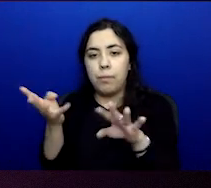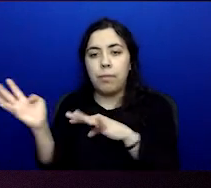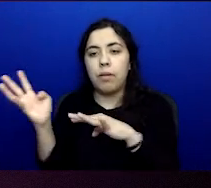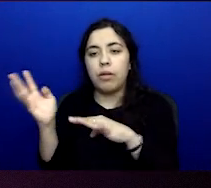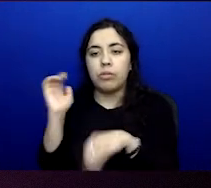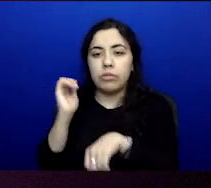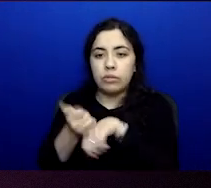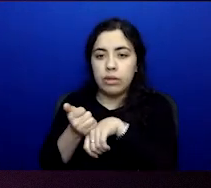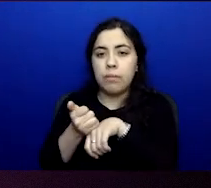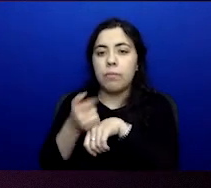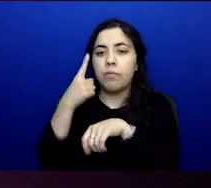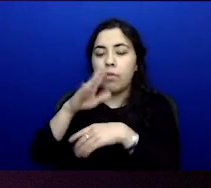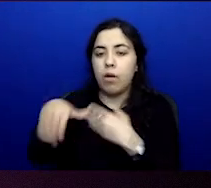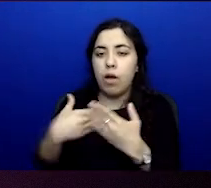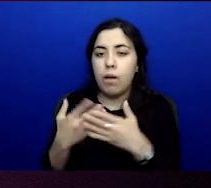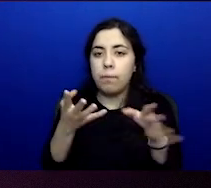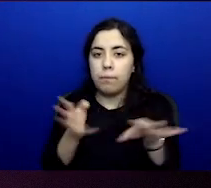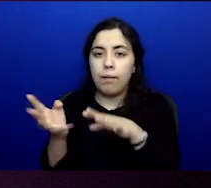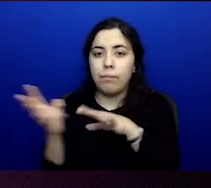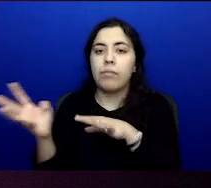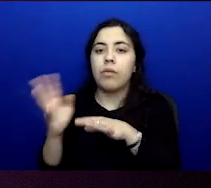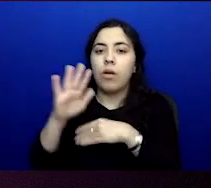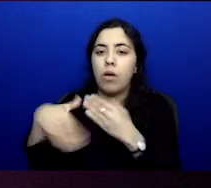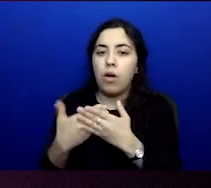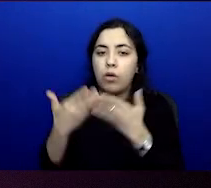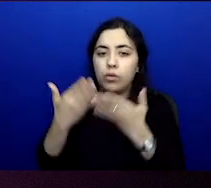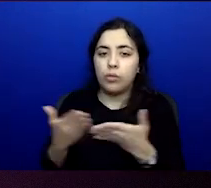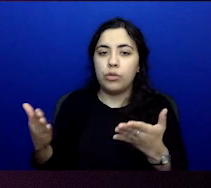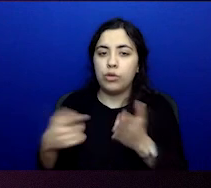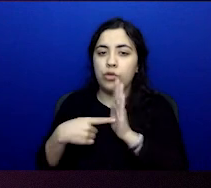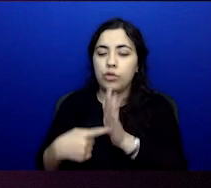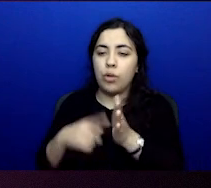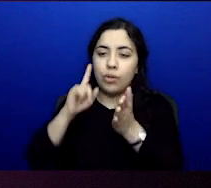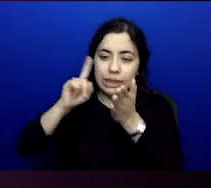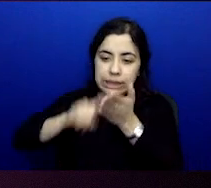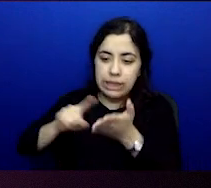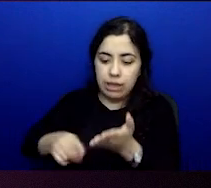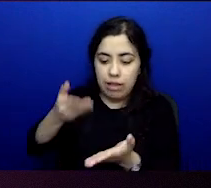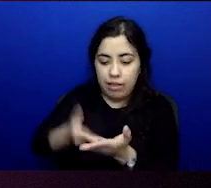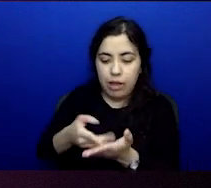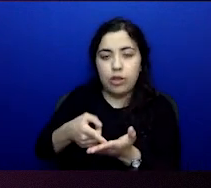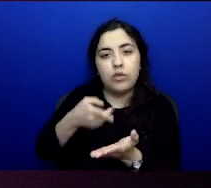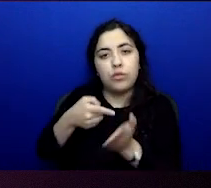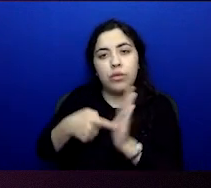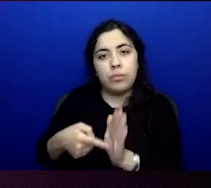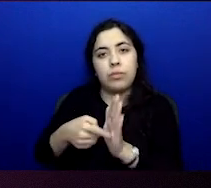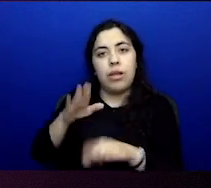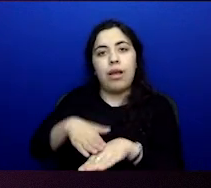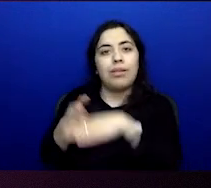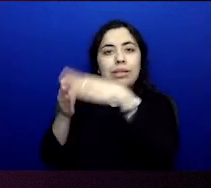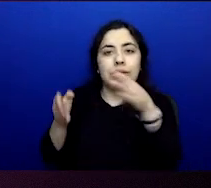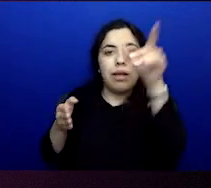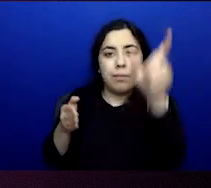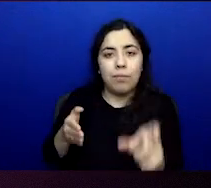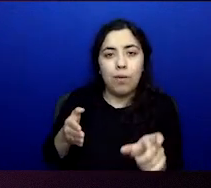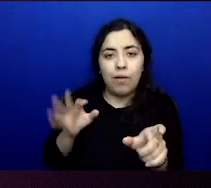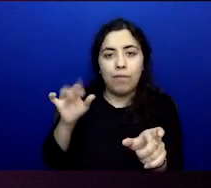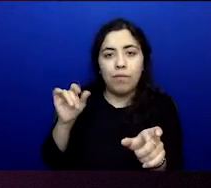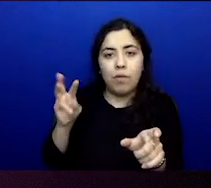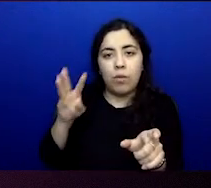modular pipelines that has all associated state to show how it's represented on the sidebar and flowchart, as you see on the top right